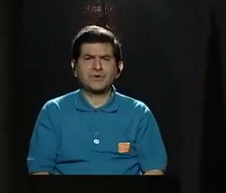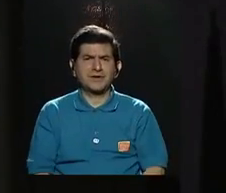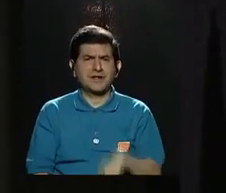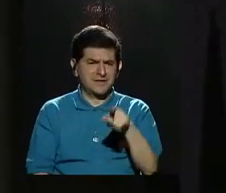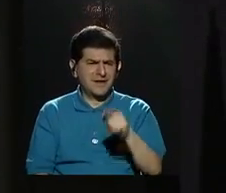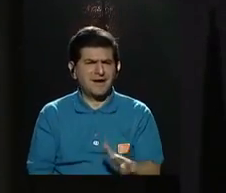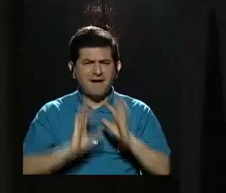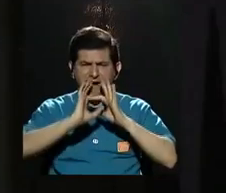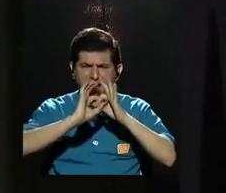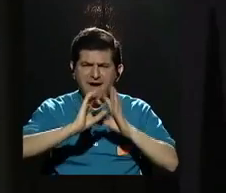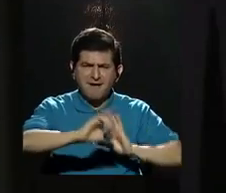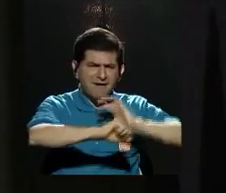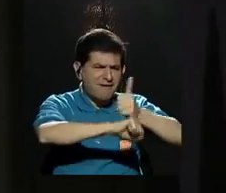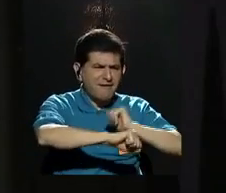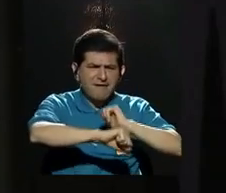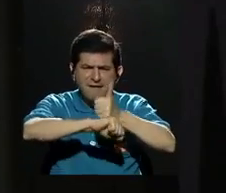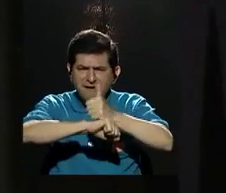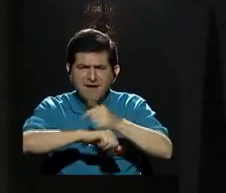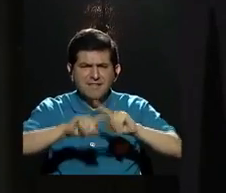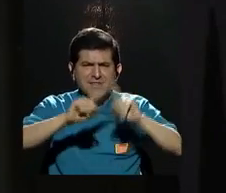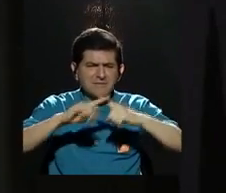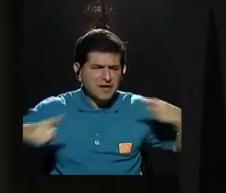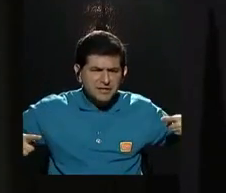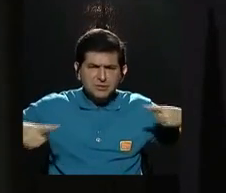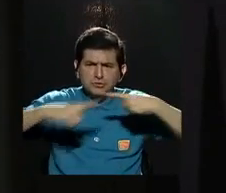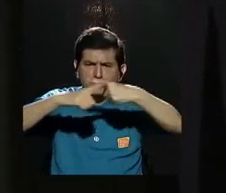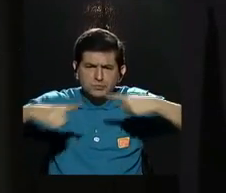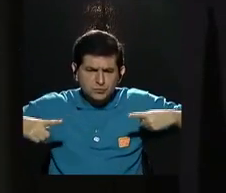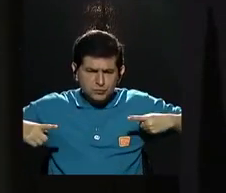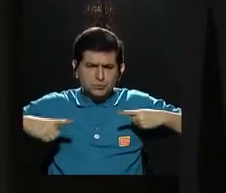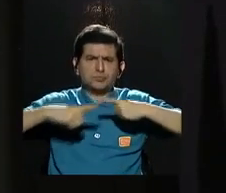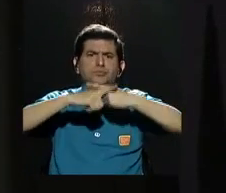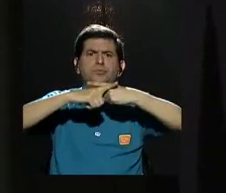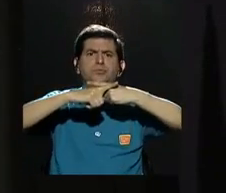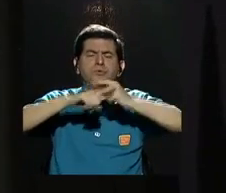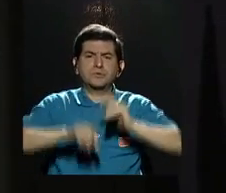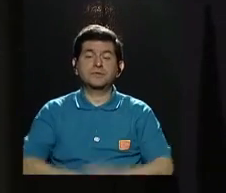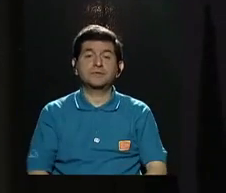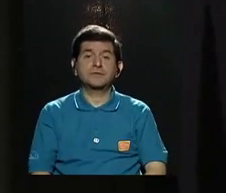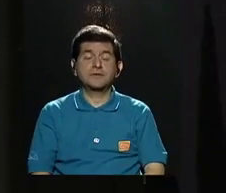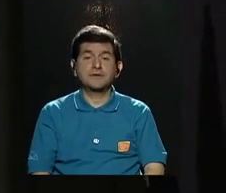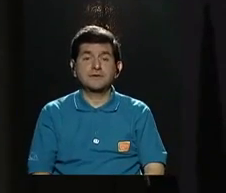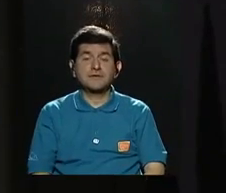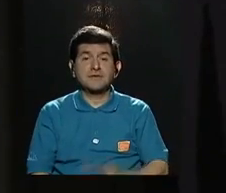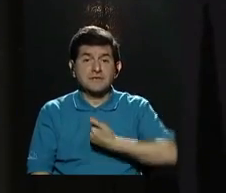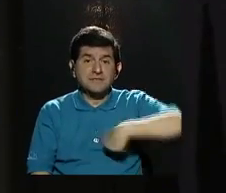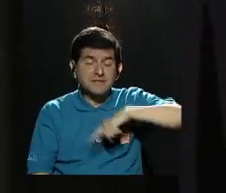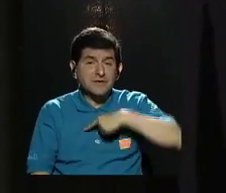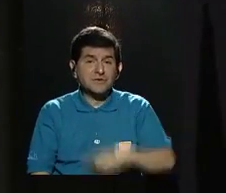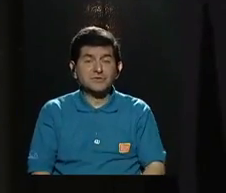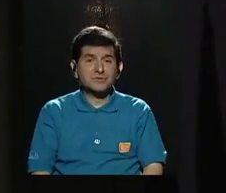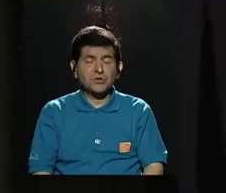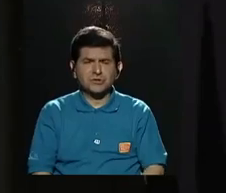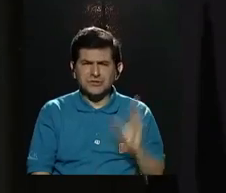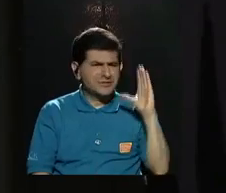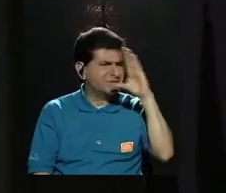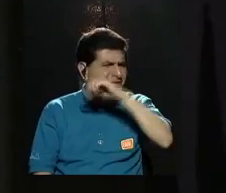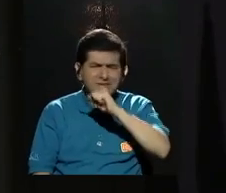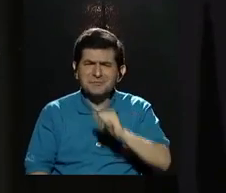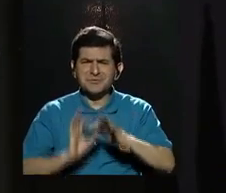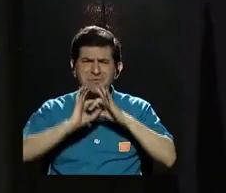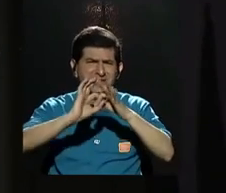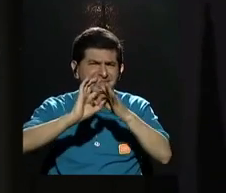relationalities, intersectionalities. If we fail to perceive connections,